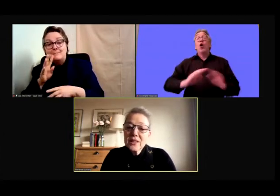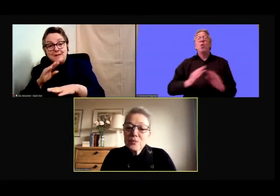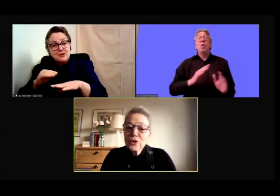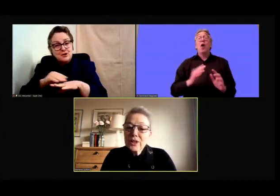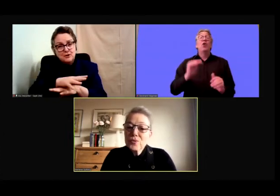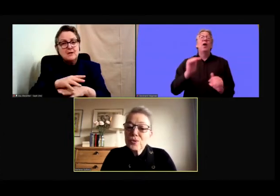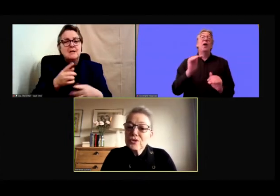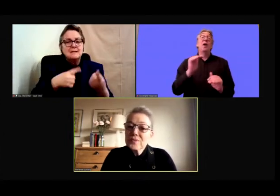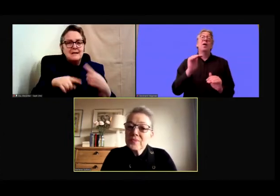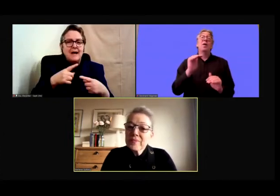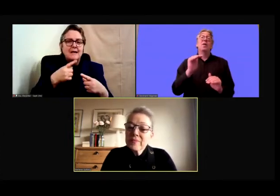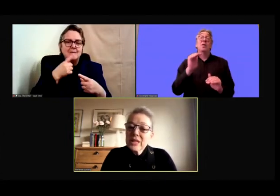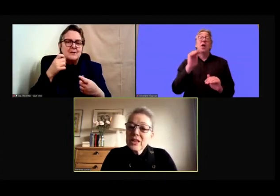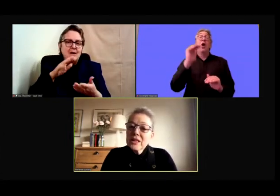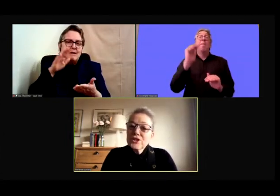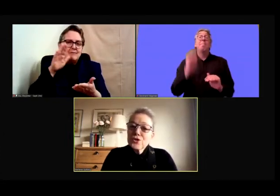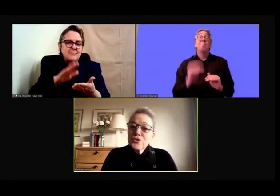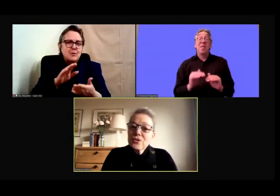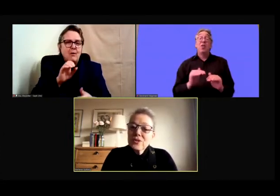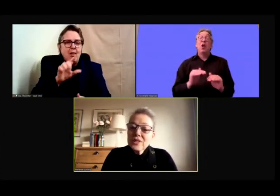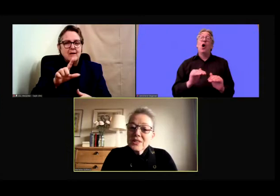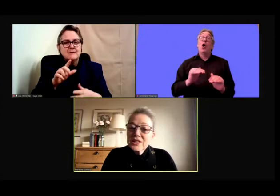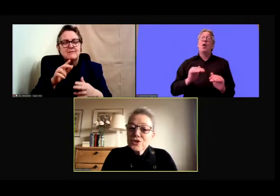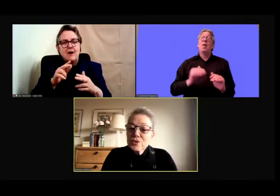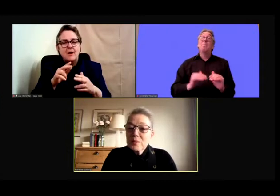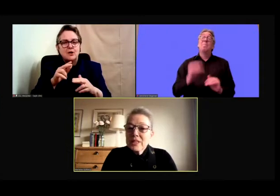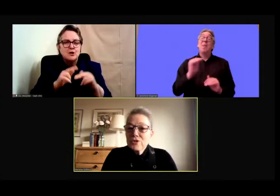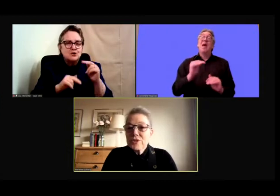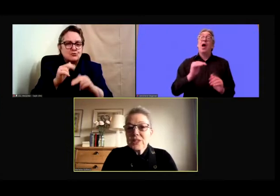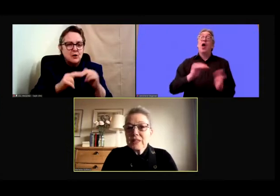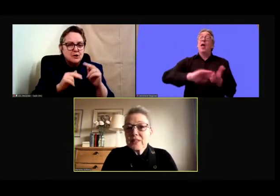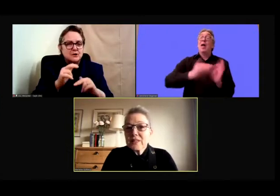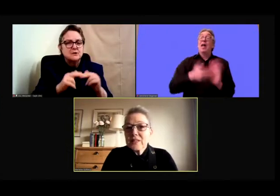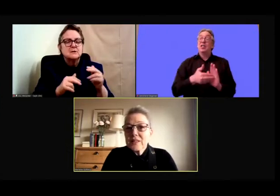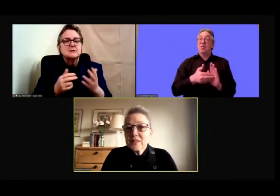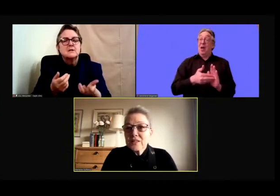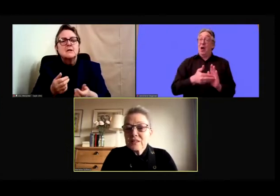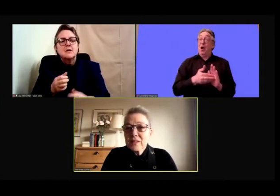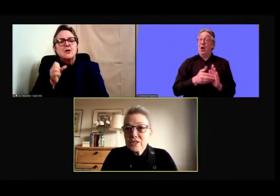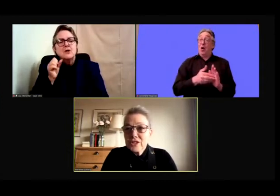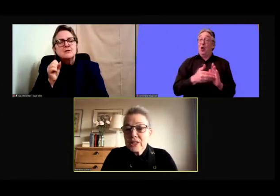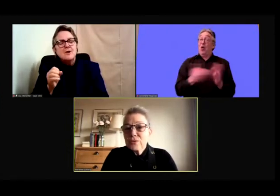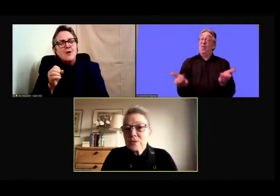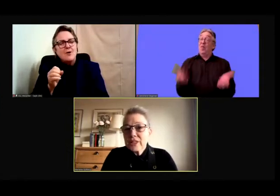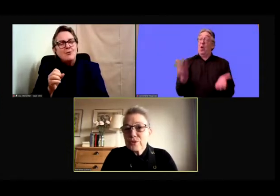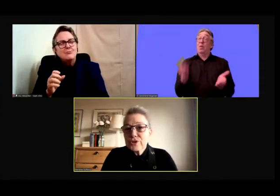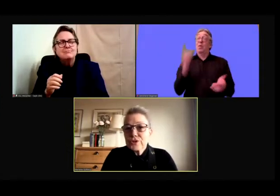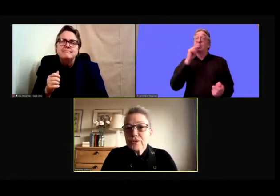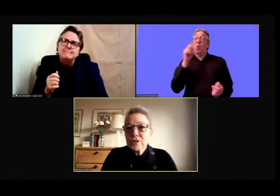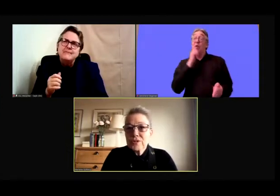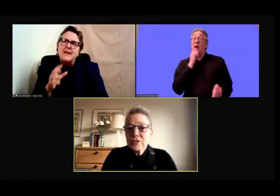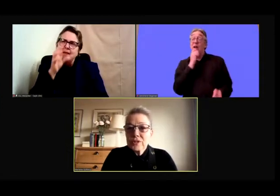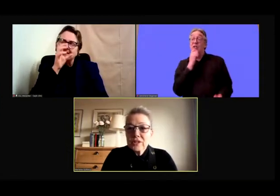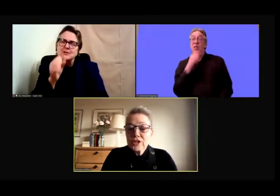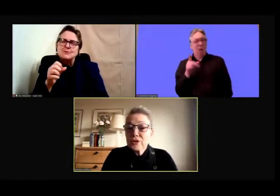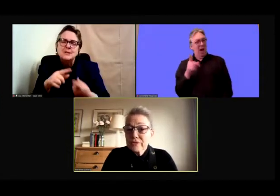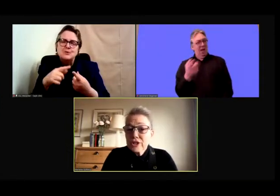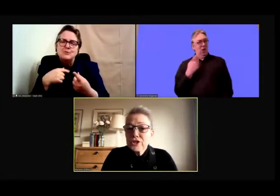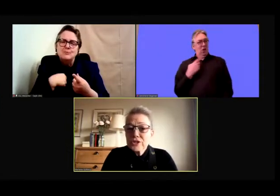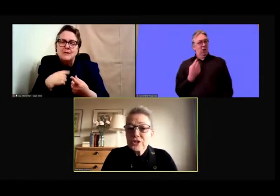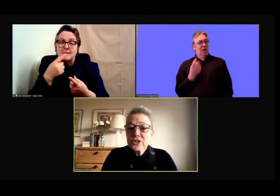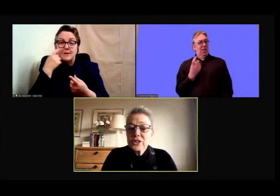than in the signing monolinguals. And so this is extremely interesting, since the general literature